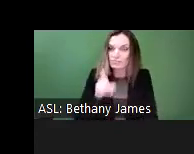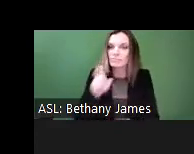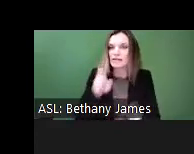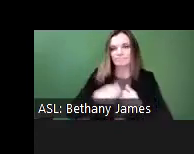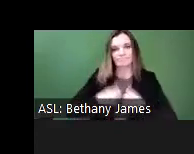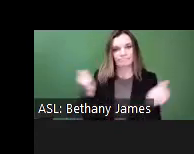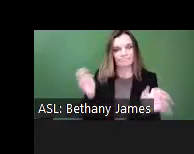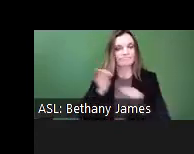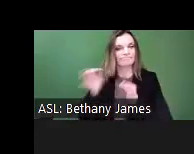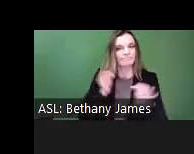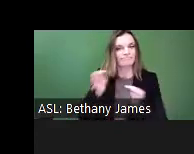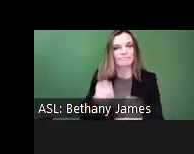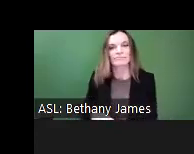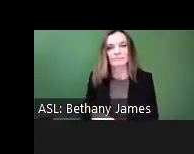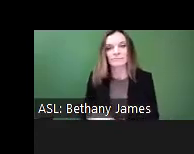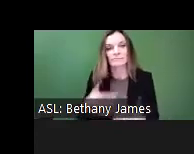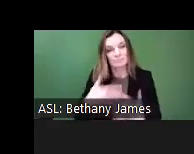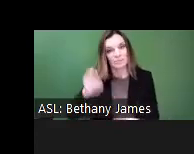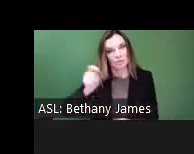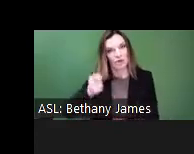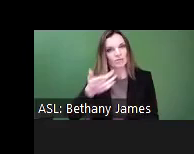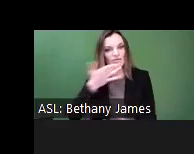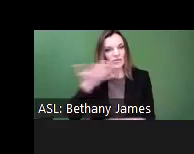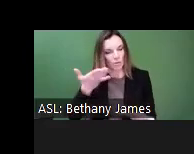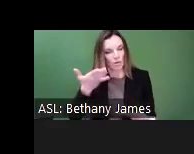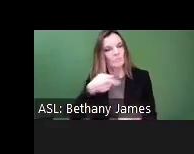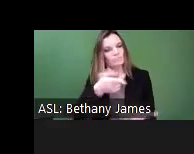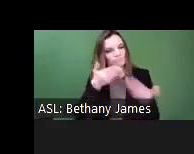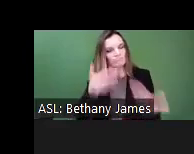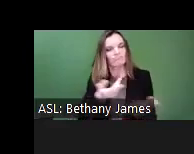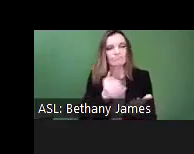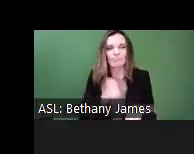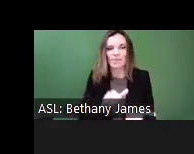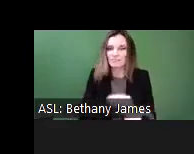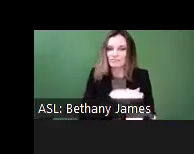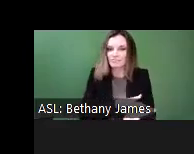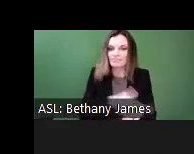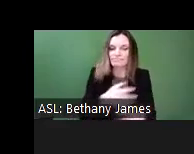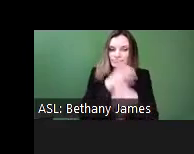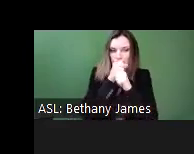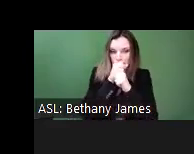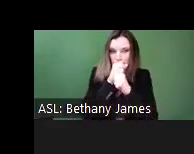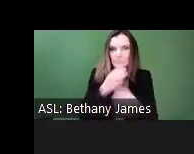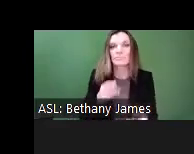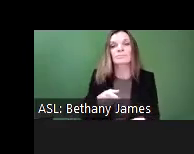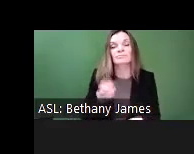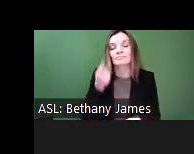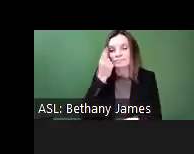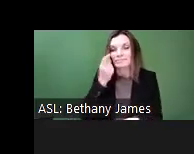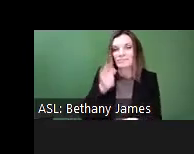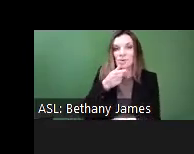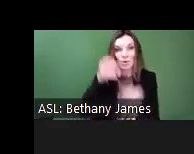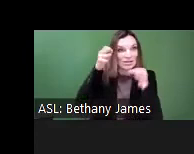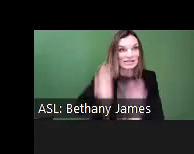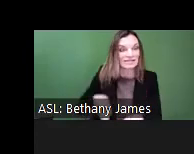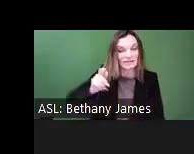a clean slate. However, it is up to the judge to grant or deny the request. We generally have been helping